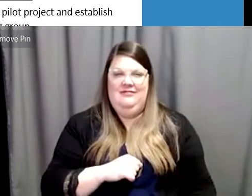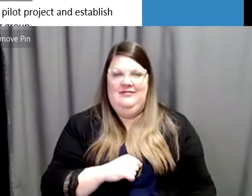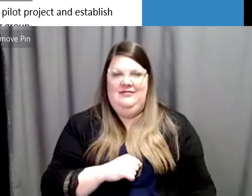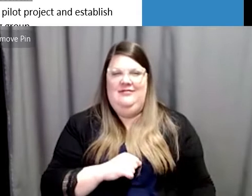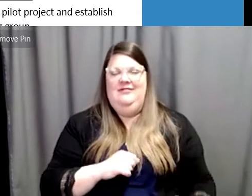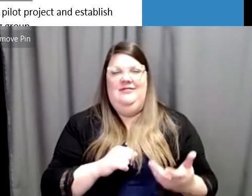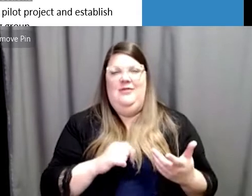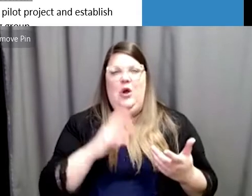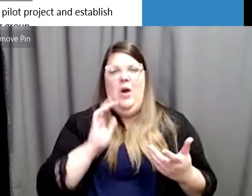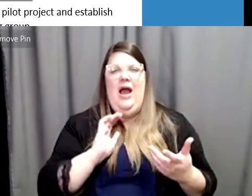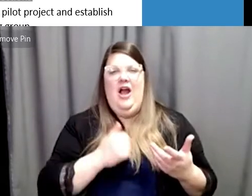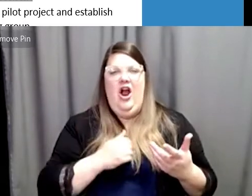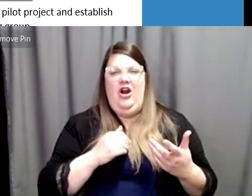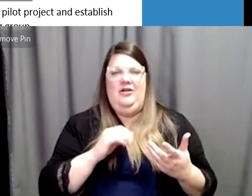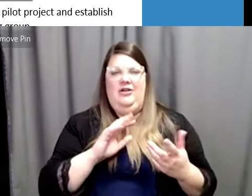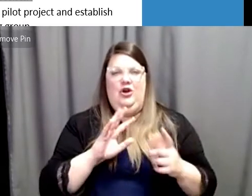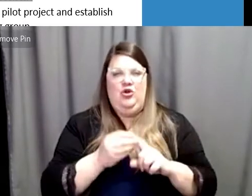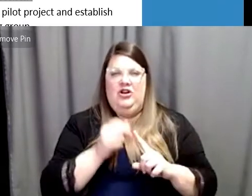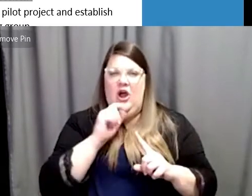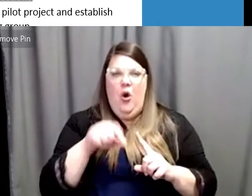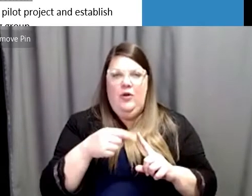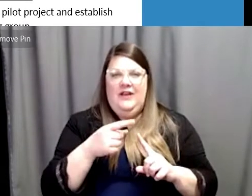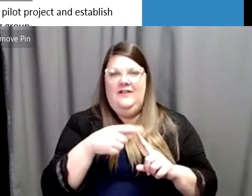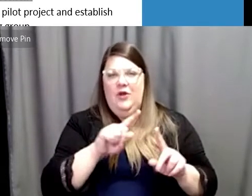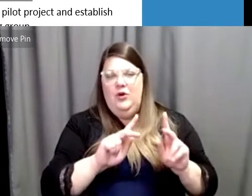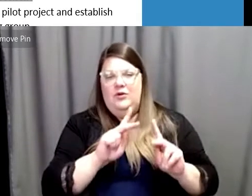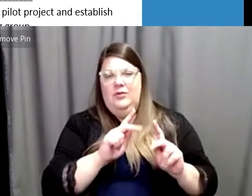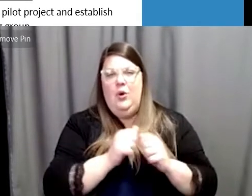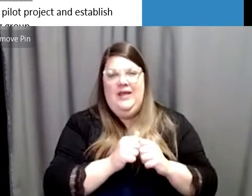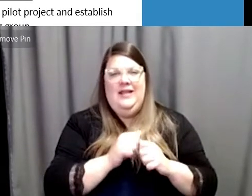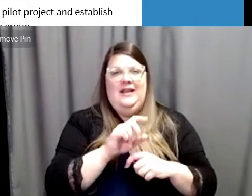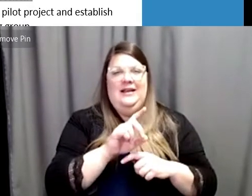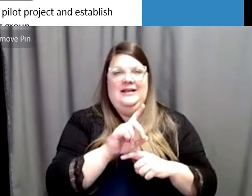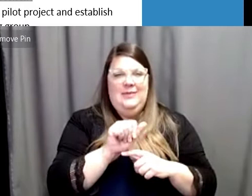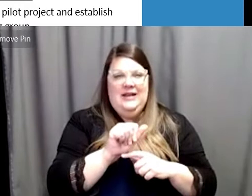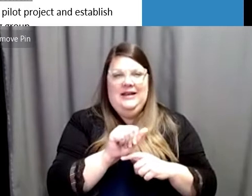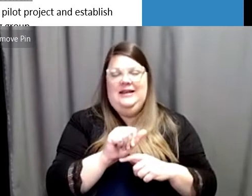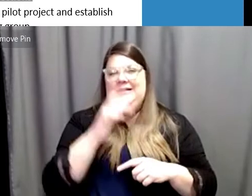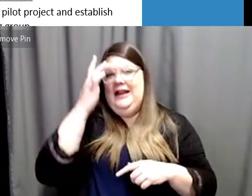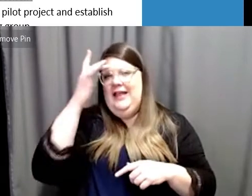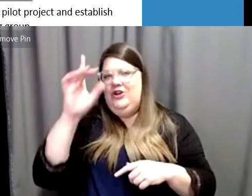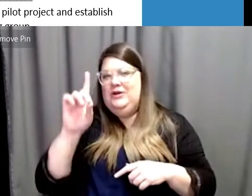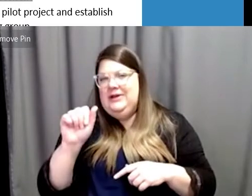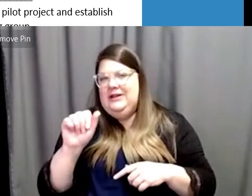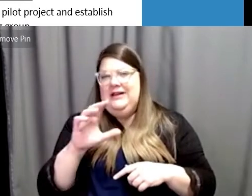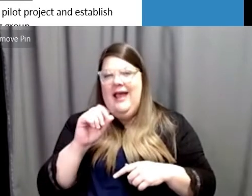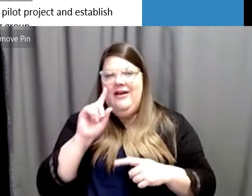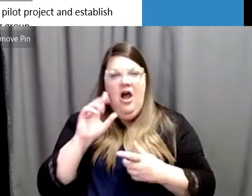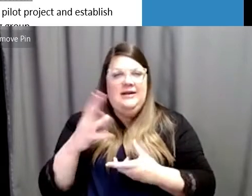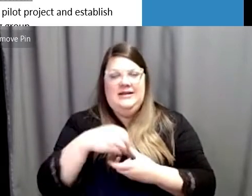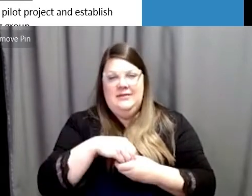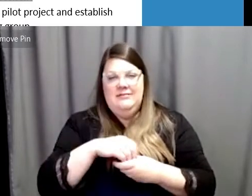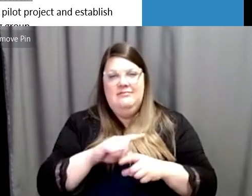culture, not only for those with developmental disabilities, intellectual disabilities, and autism, but